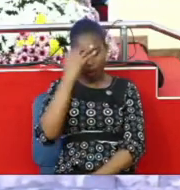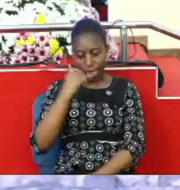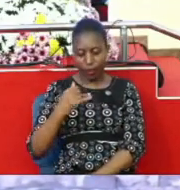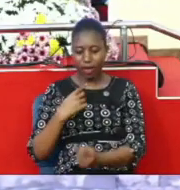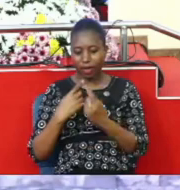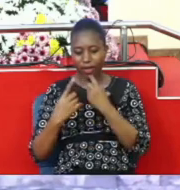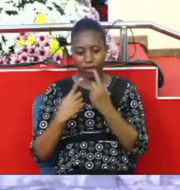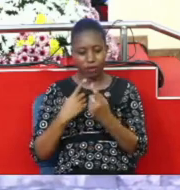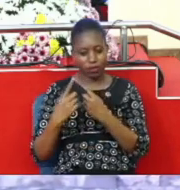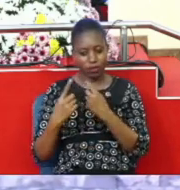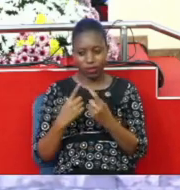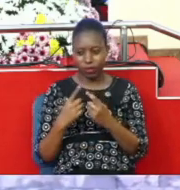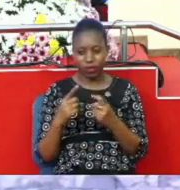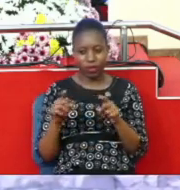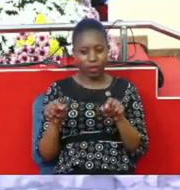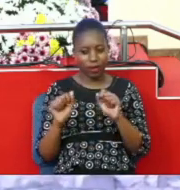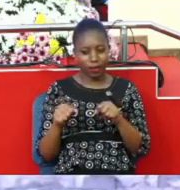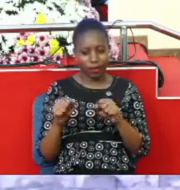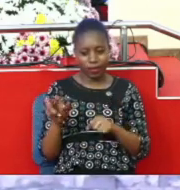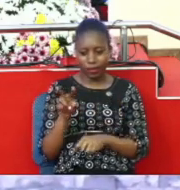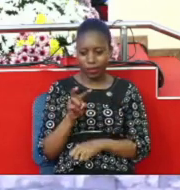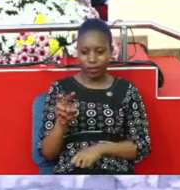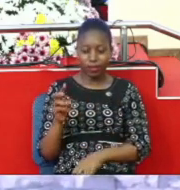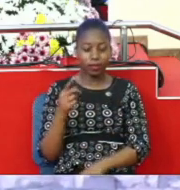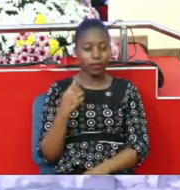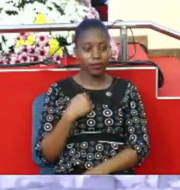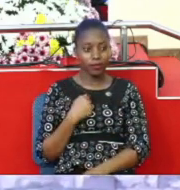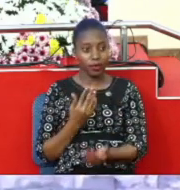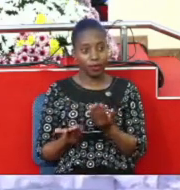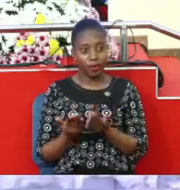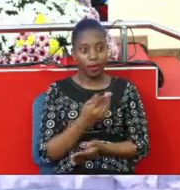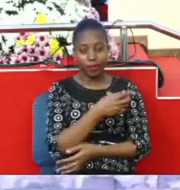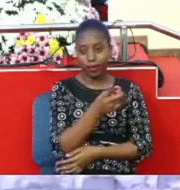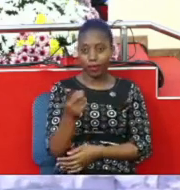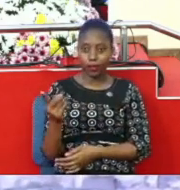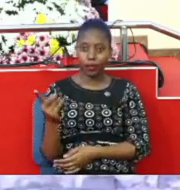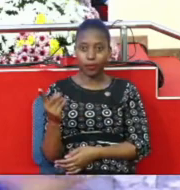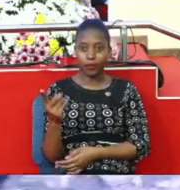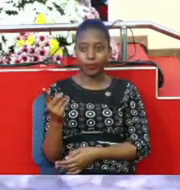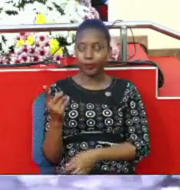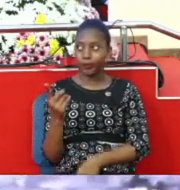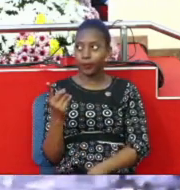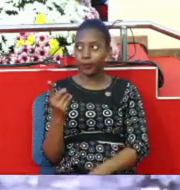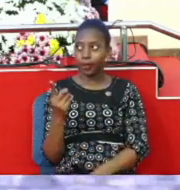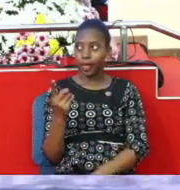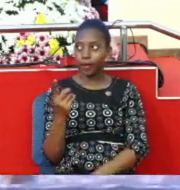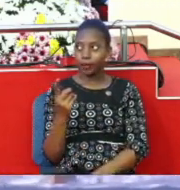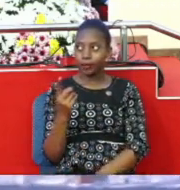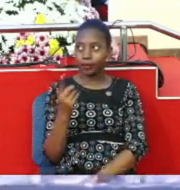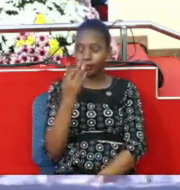me. Or he talks like he can see you. Because Paul says, I wake up in the